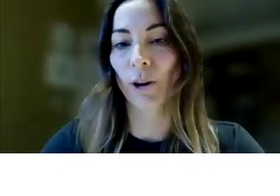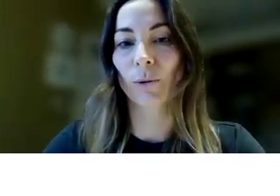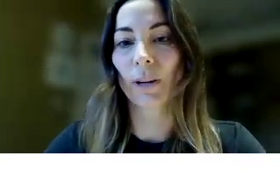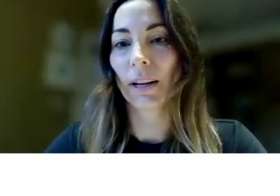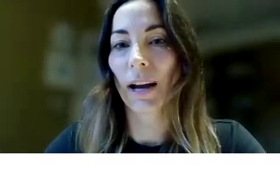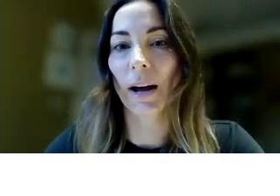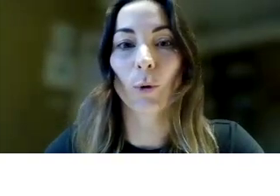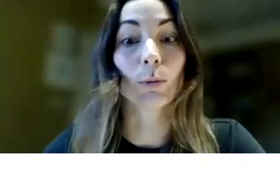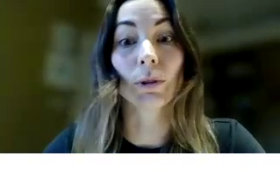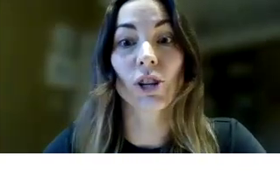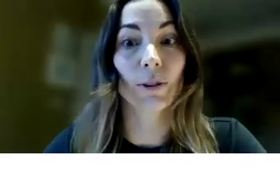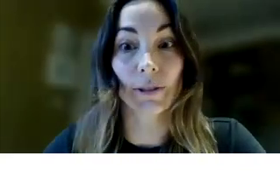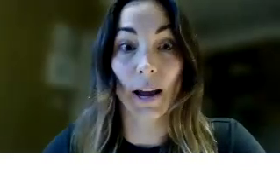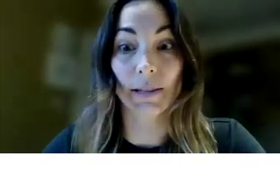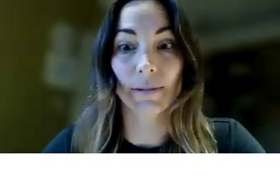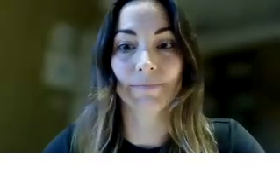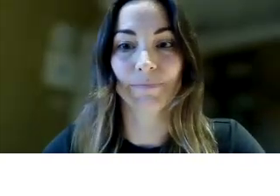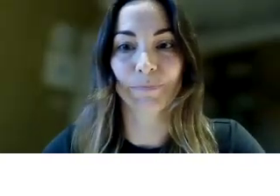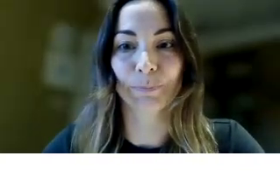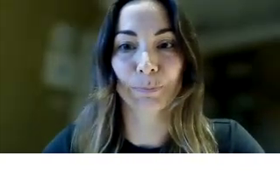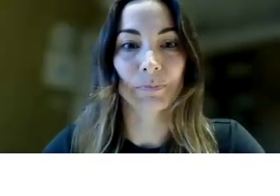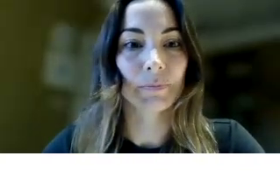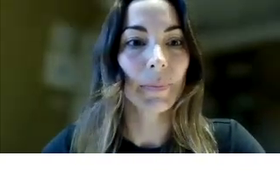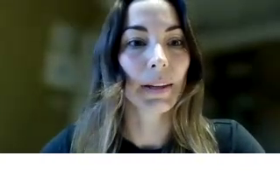snap a photo or we'll share the slides.